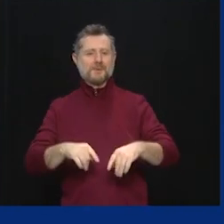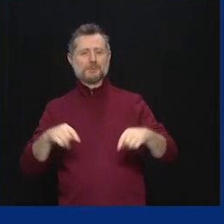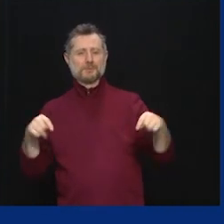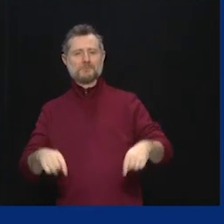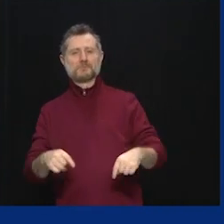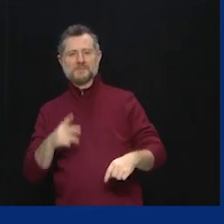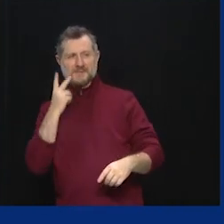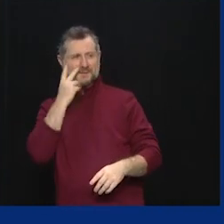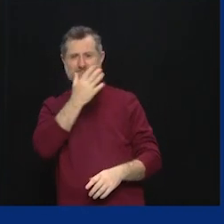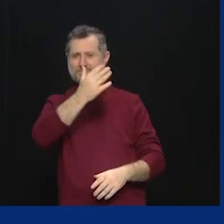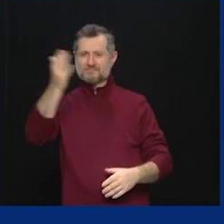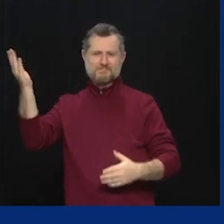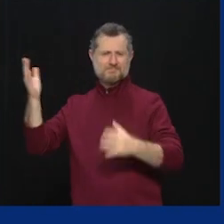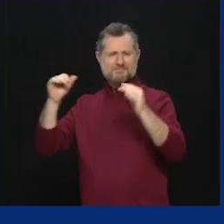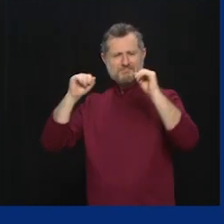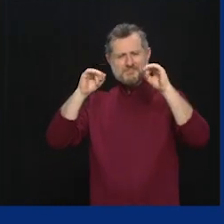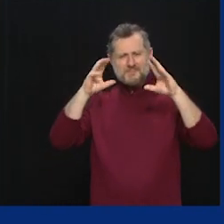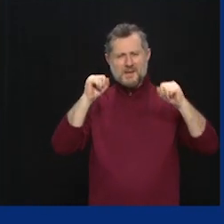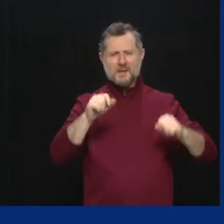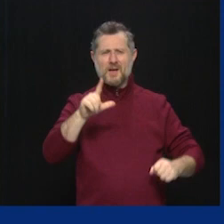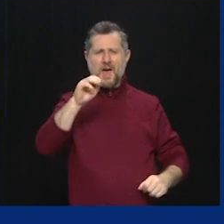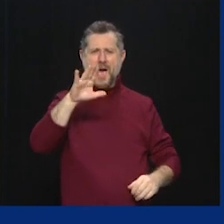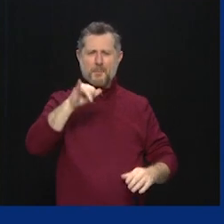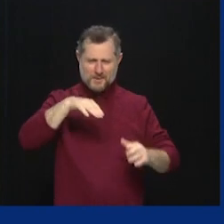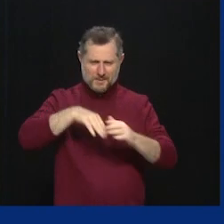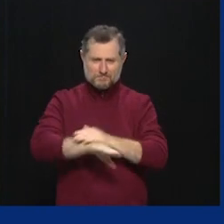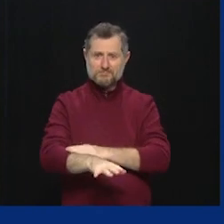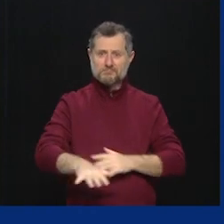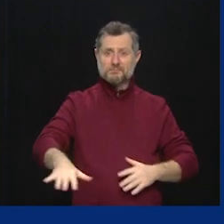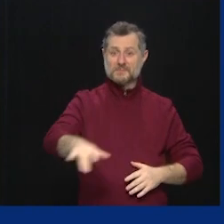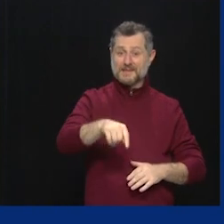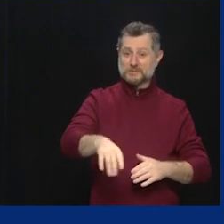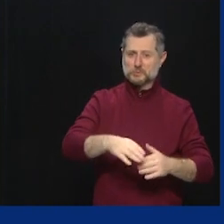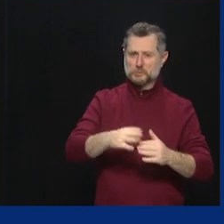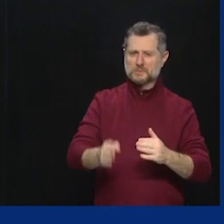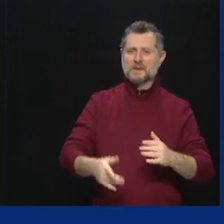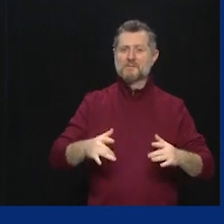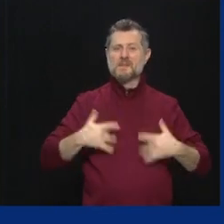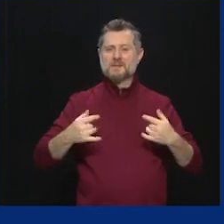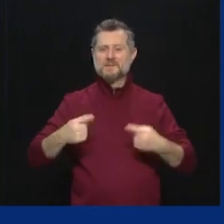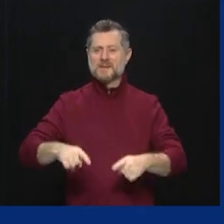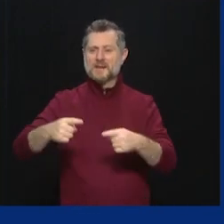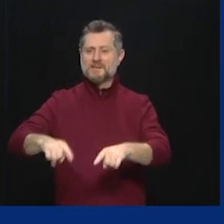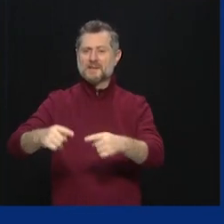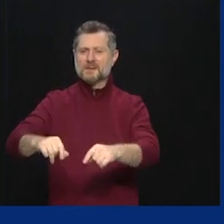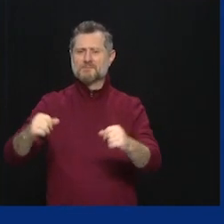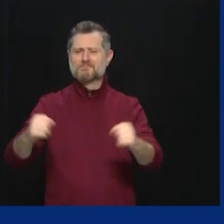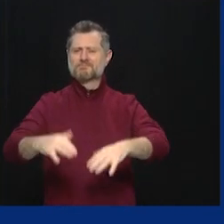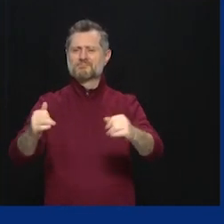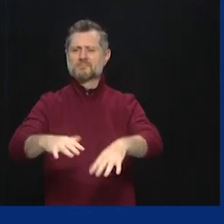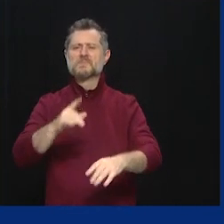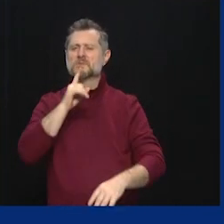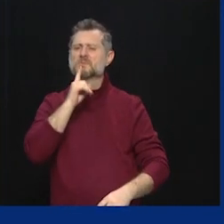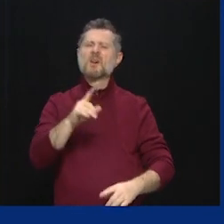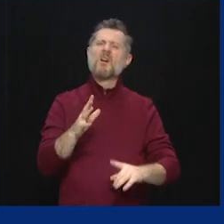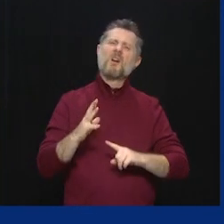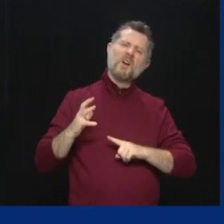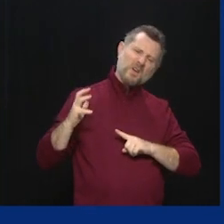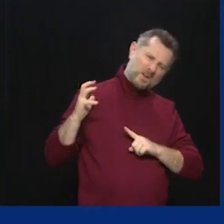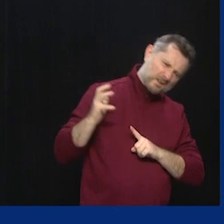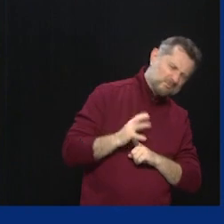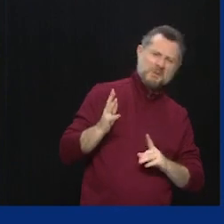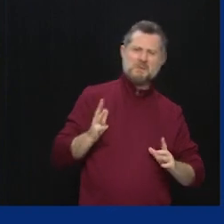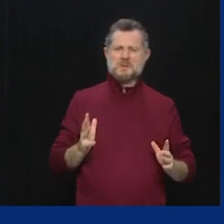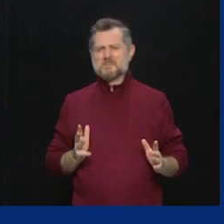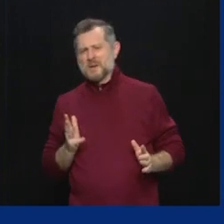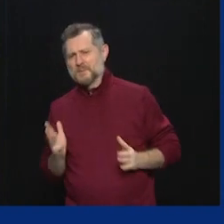will see at the events this weekend, this is the first-class arena for the fans who, as Commissioner Bettman